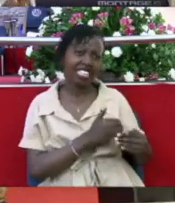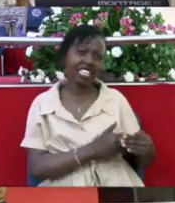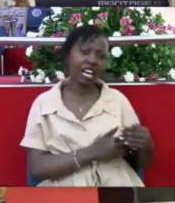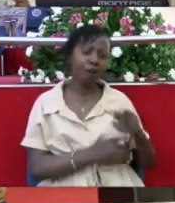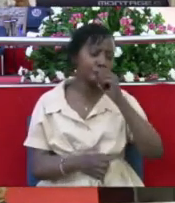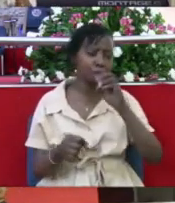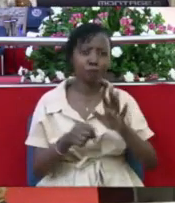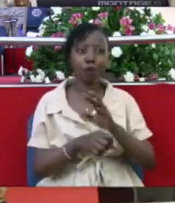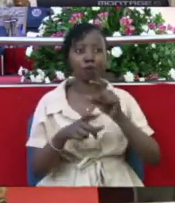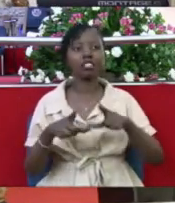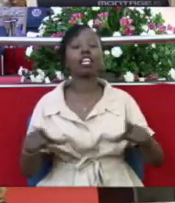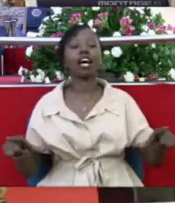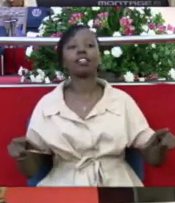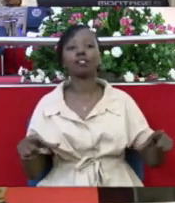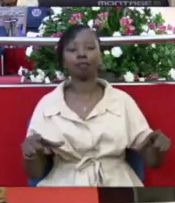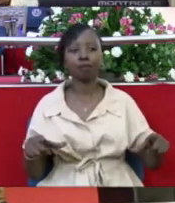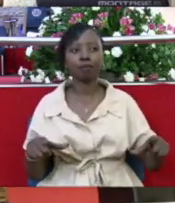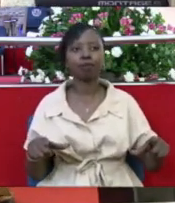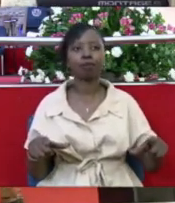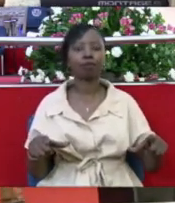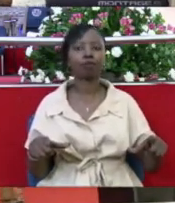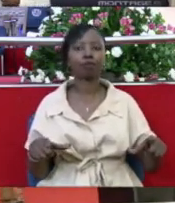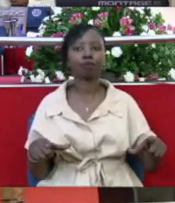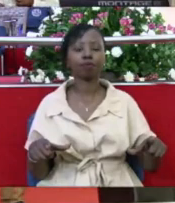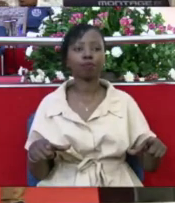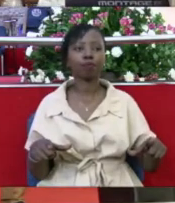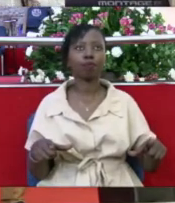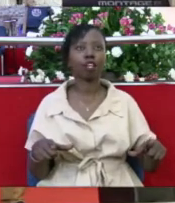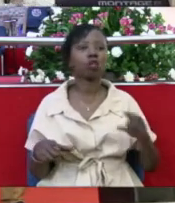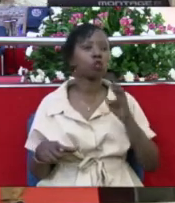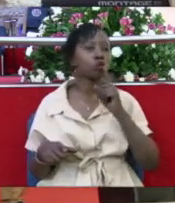katika karibu mji wa ahadi Canaan. And the entire of Deuteronomy